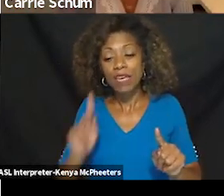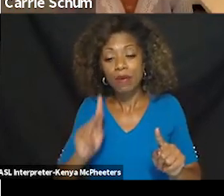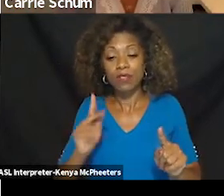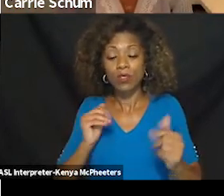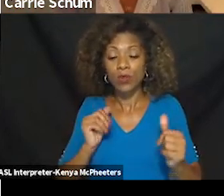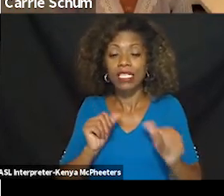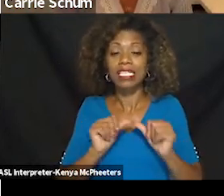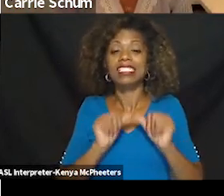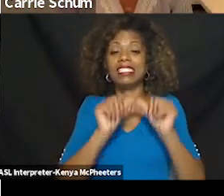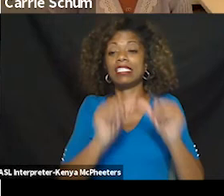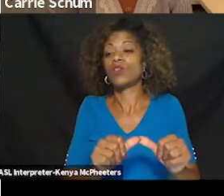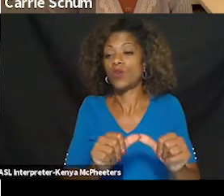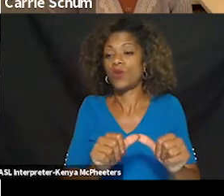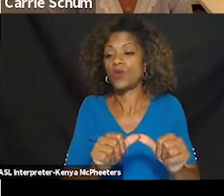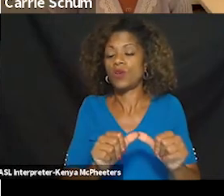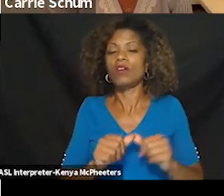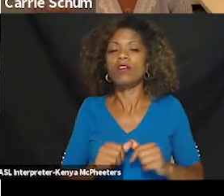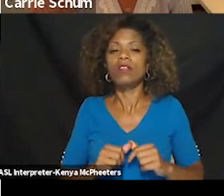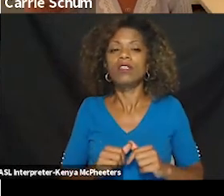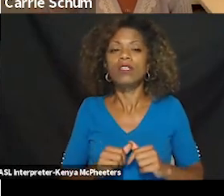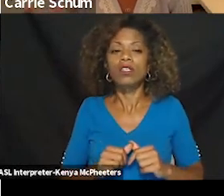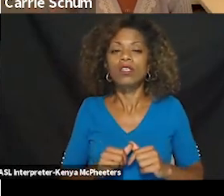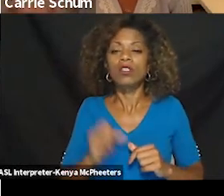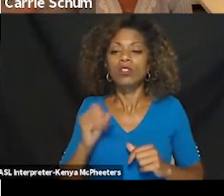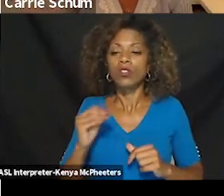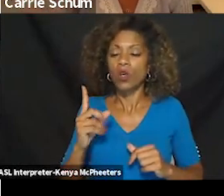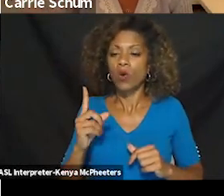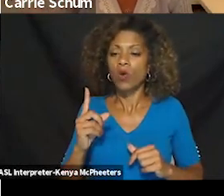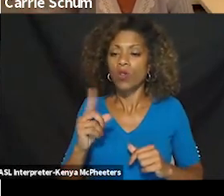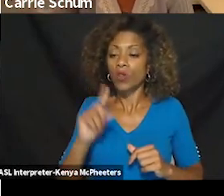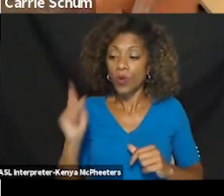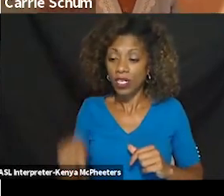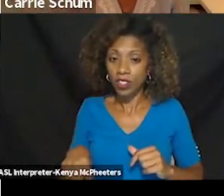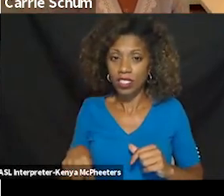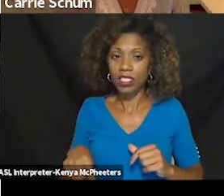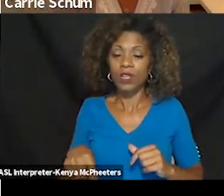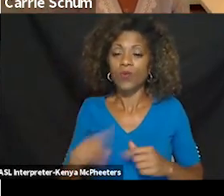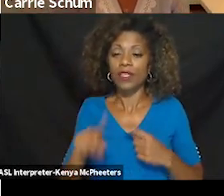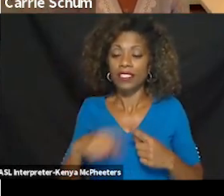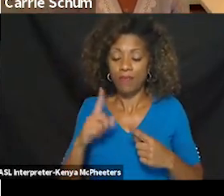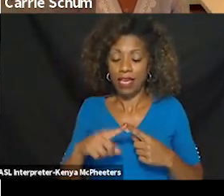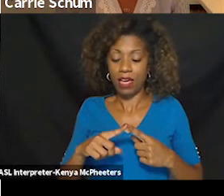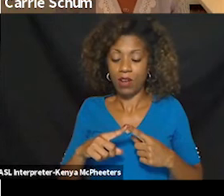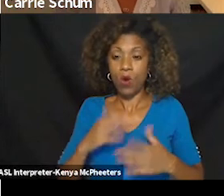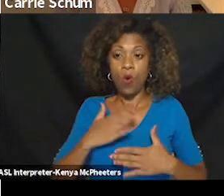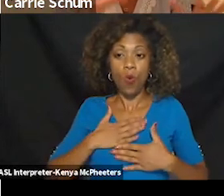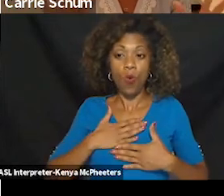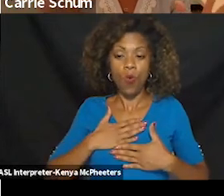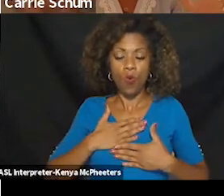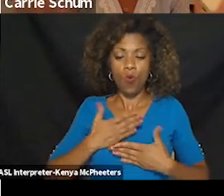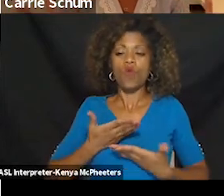we phrased this question was really important. It was about willingness to do it. So this was not surveillance. This was not,